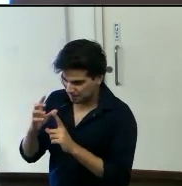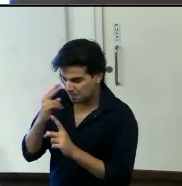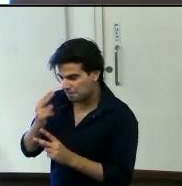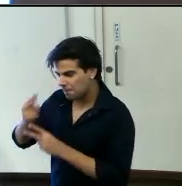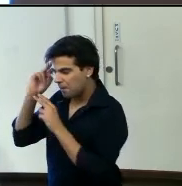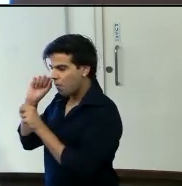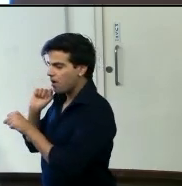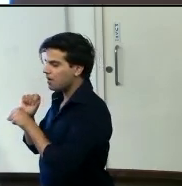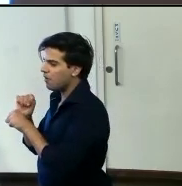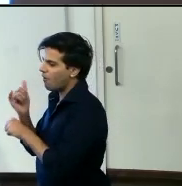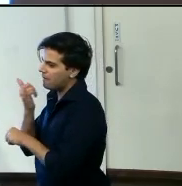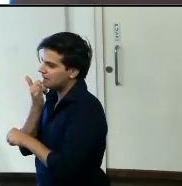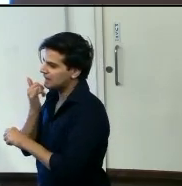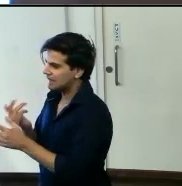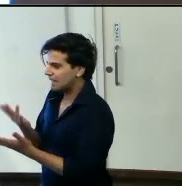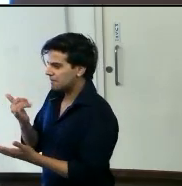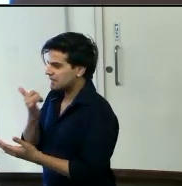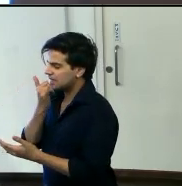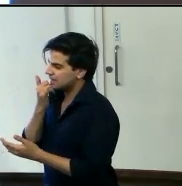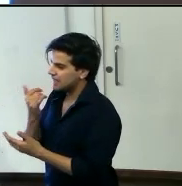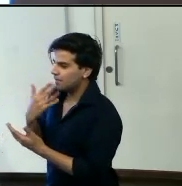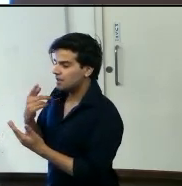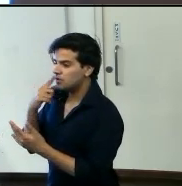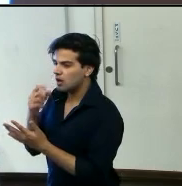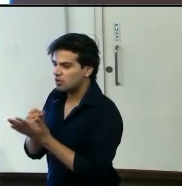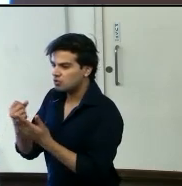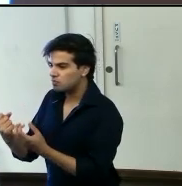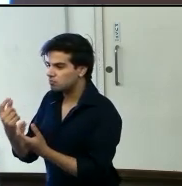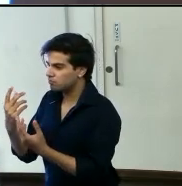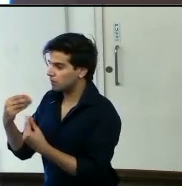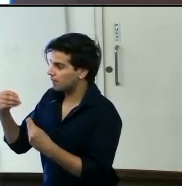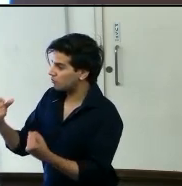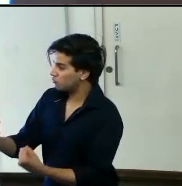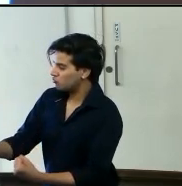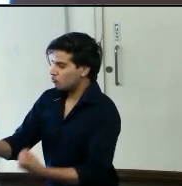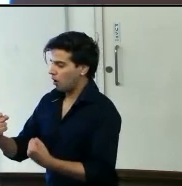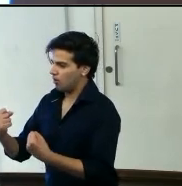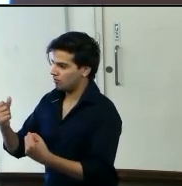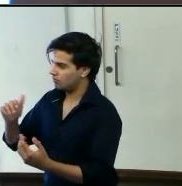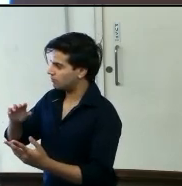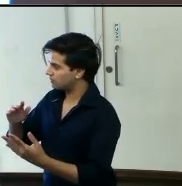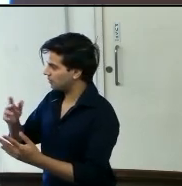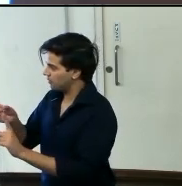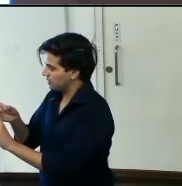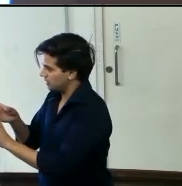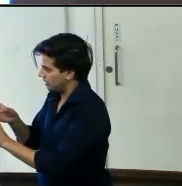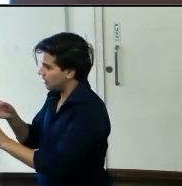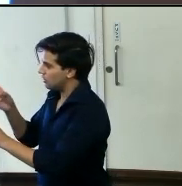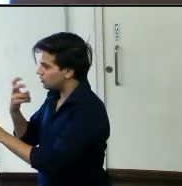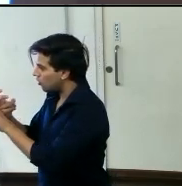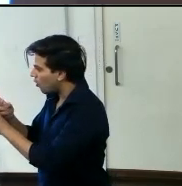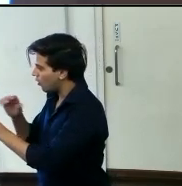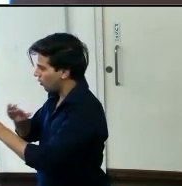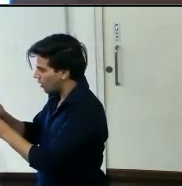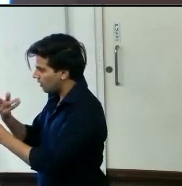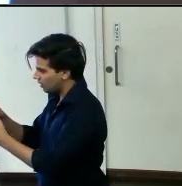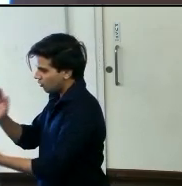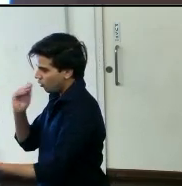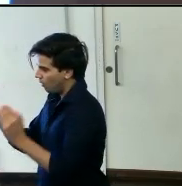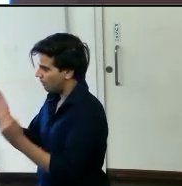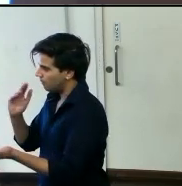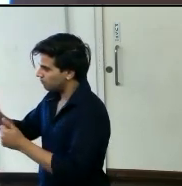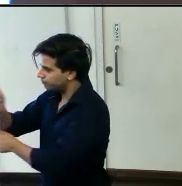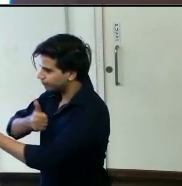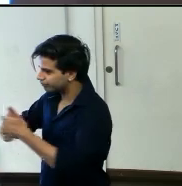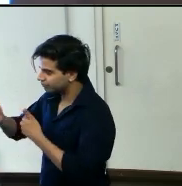wronger. Like I was trying to make it strong. I was trying to compete with other materials like stone and wood and all that. So here